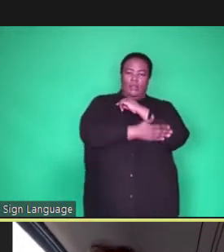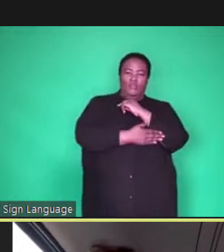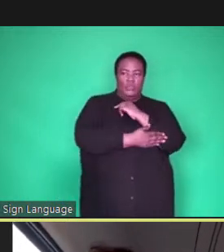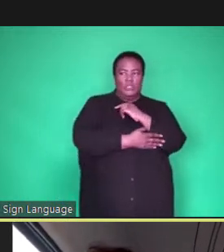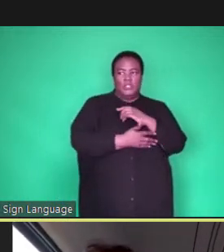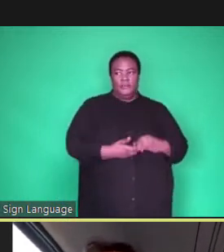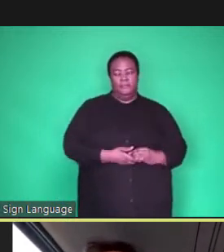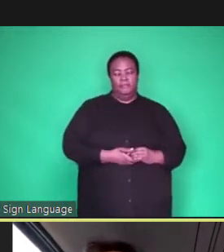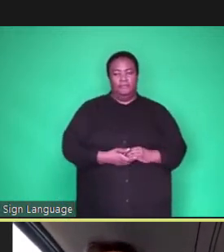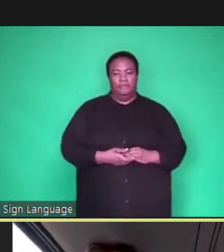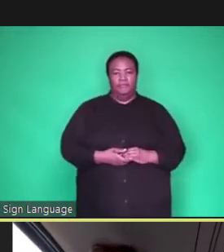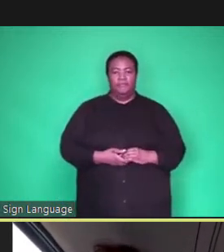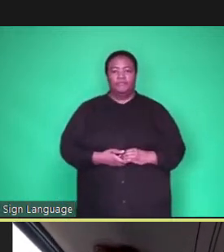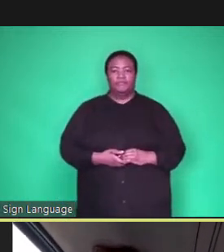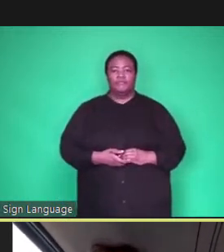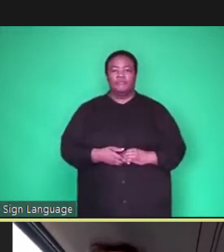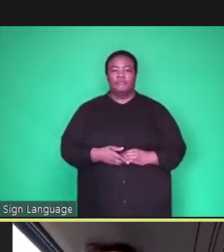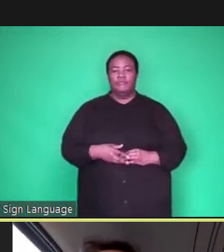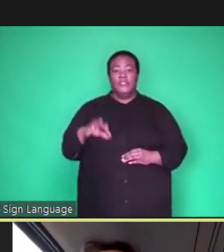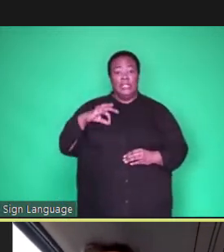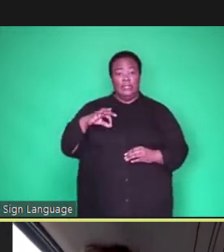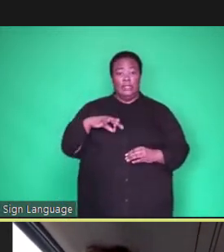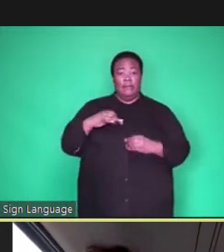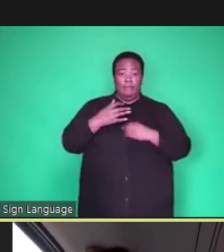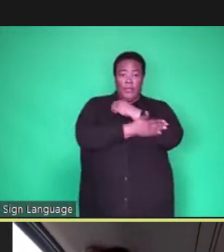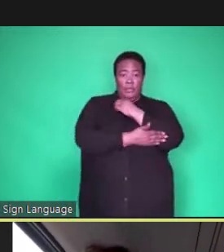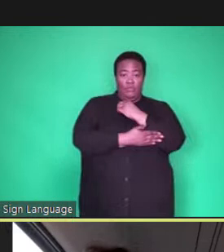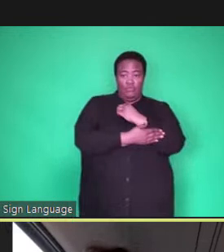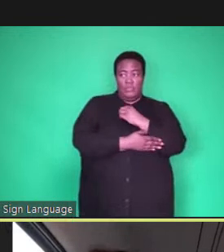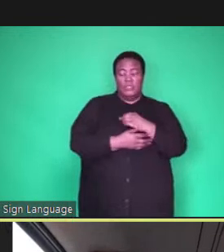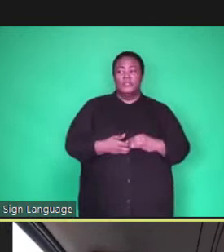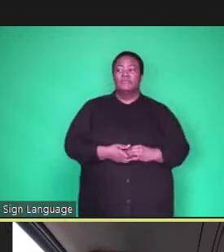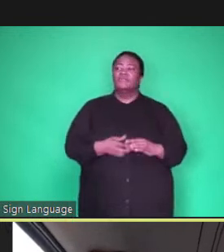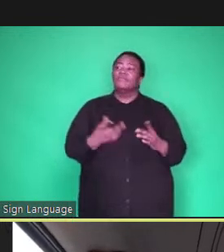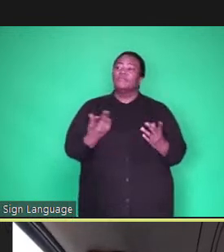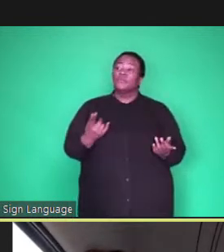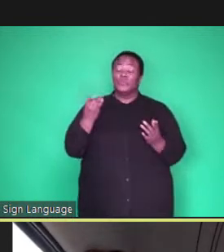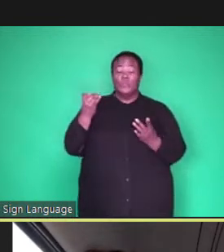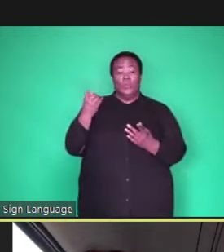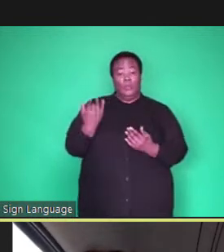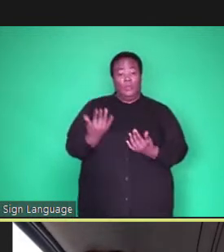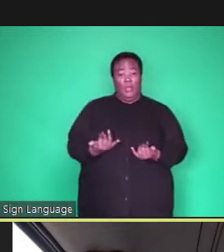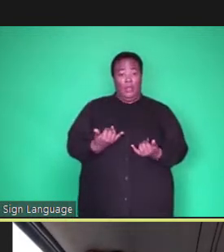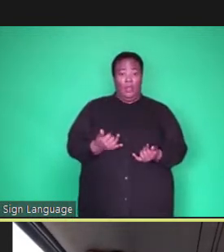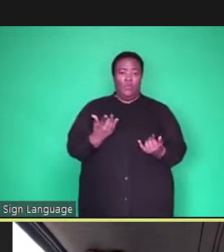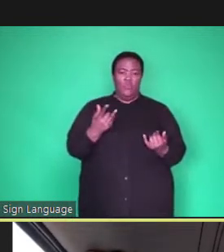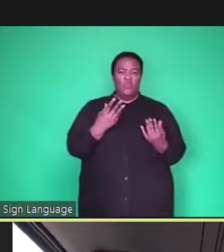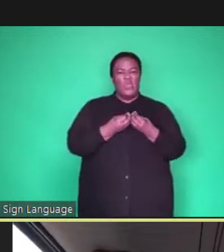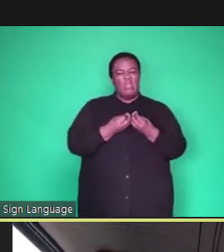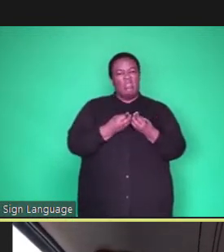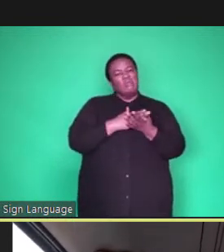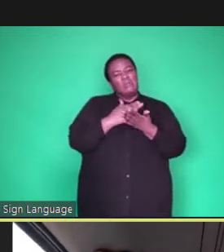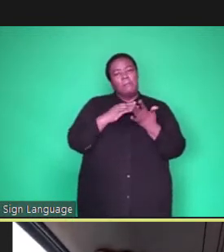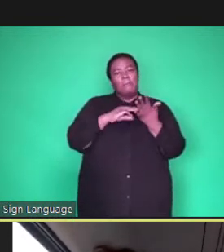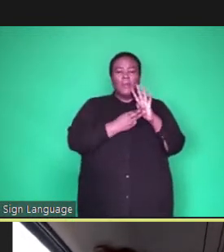Now with our method, with some modeling, of course, here, we can see that